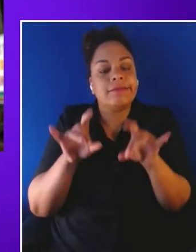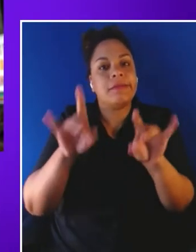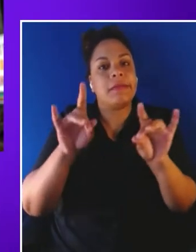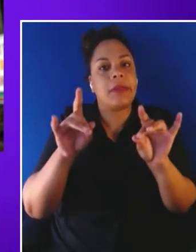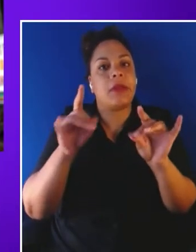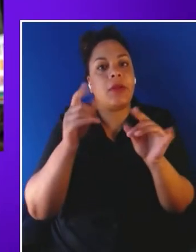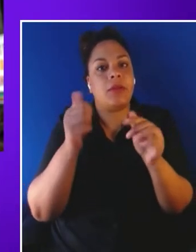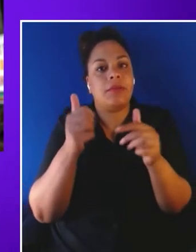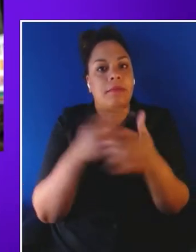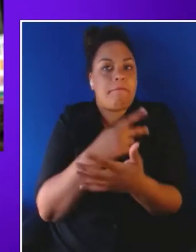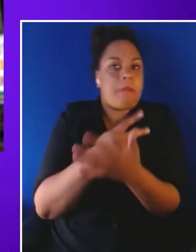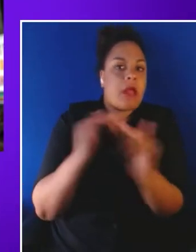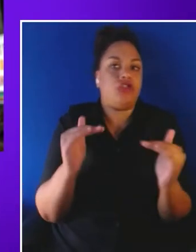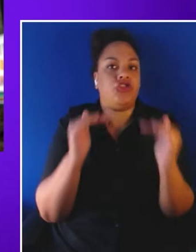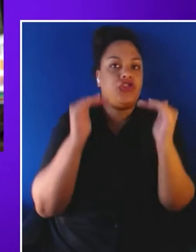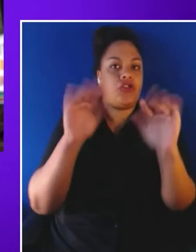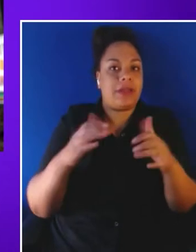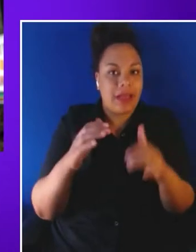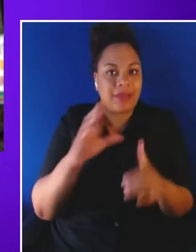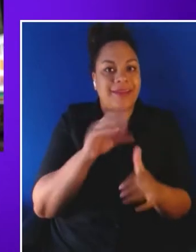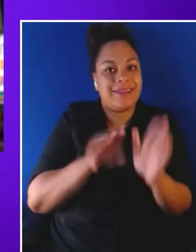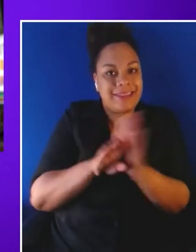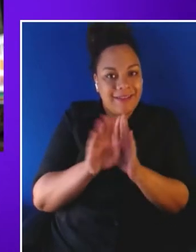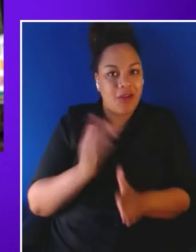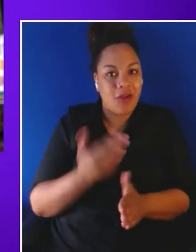And we did a short film.